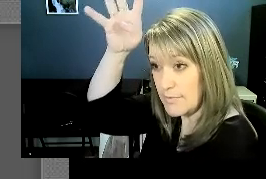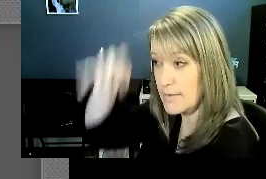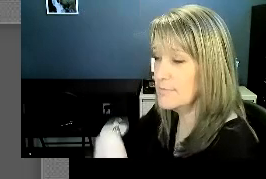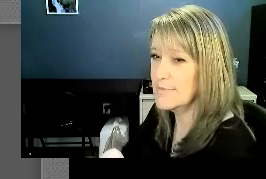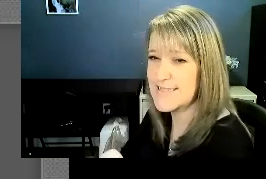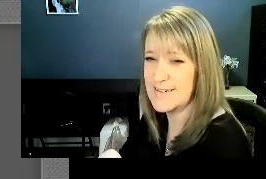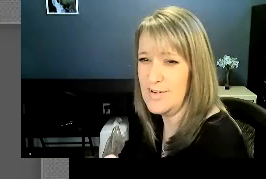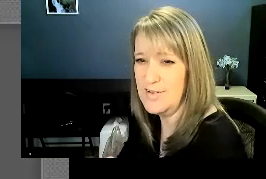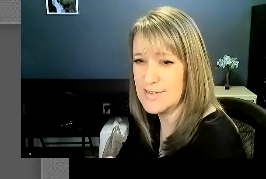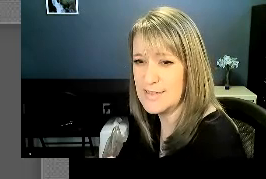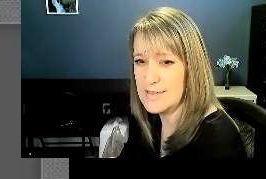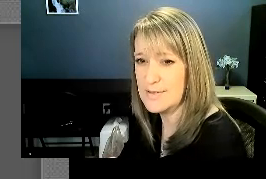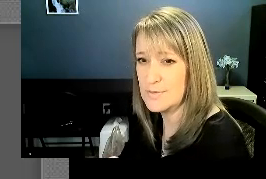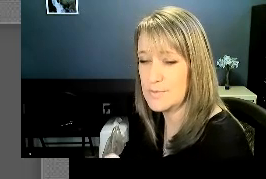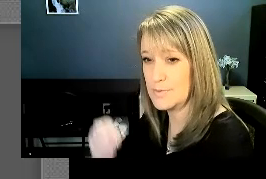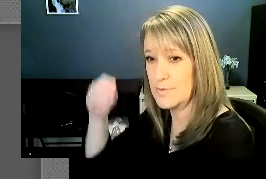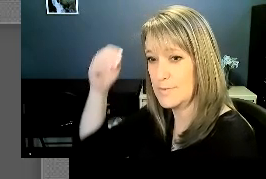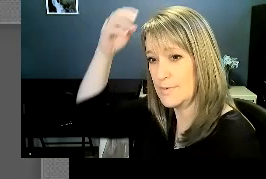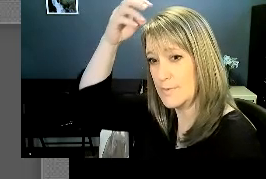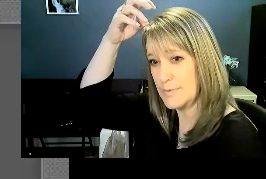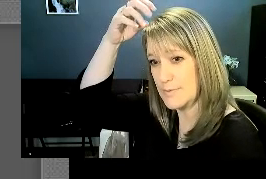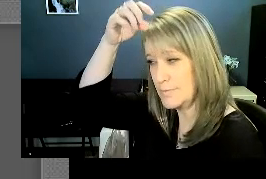We have the, what's that called?